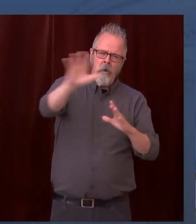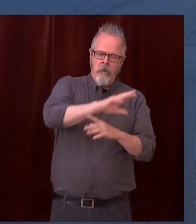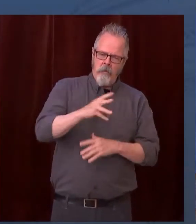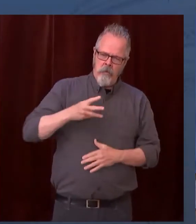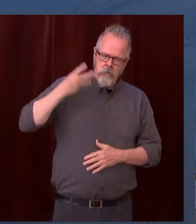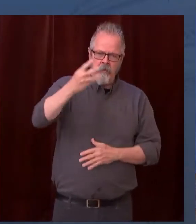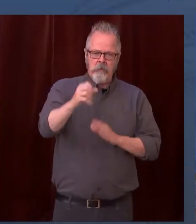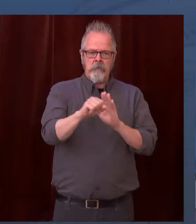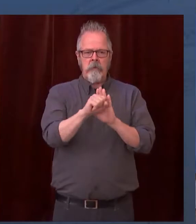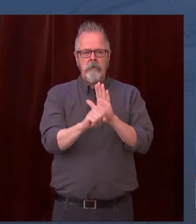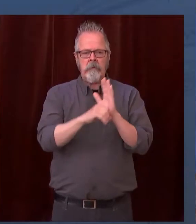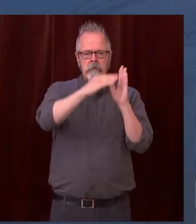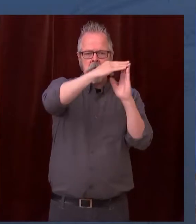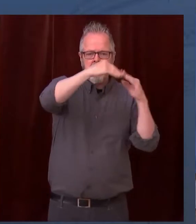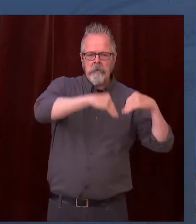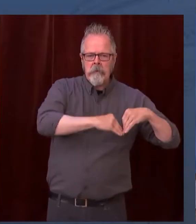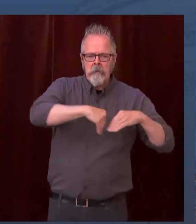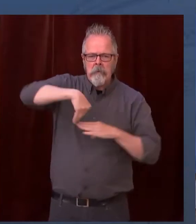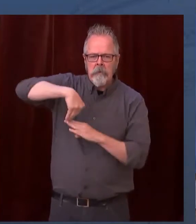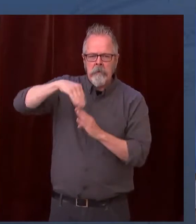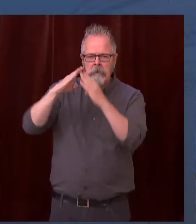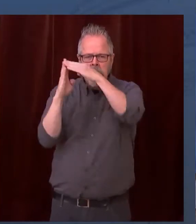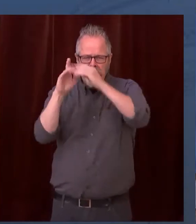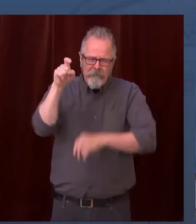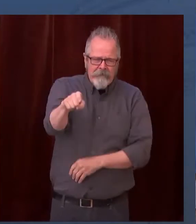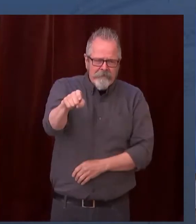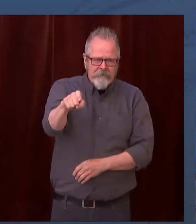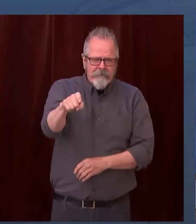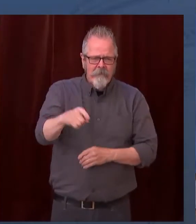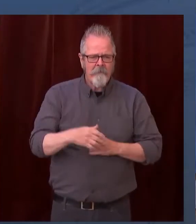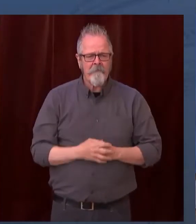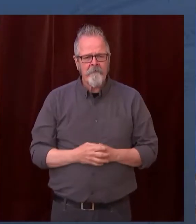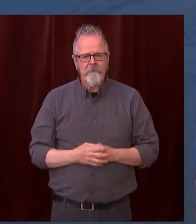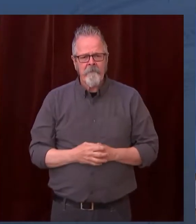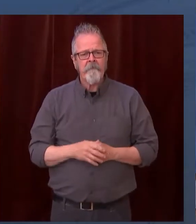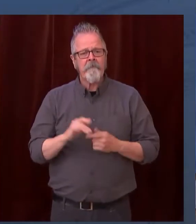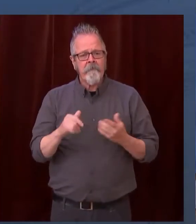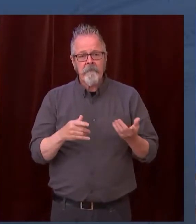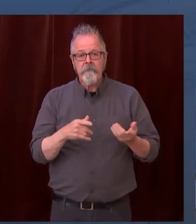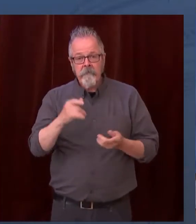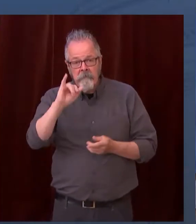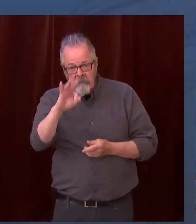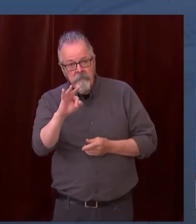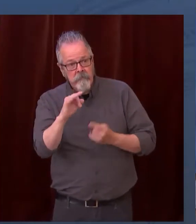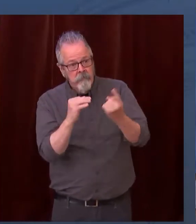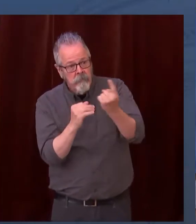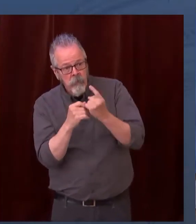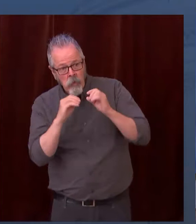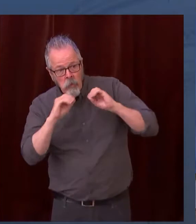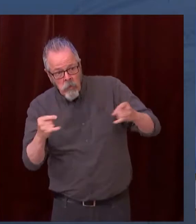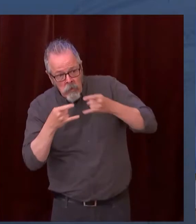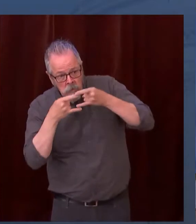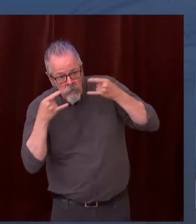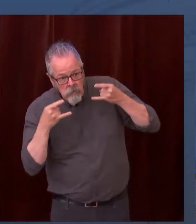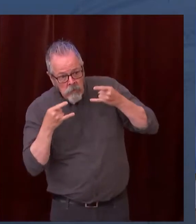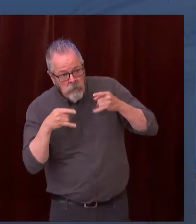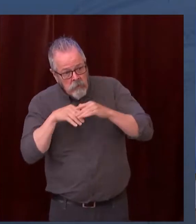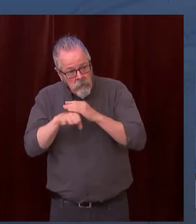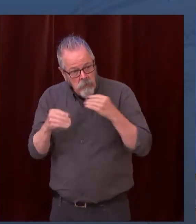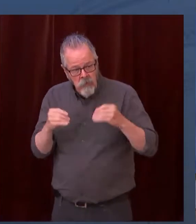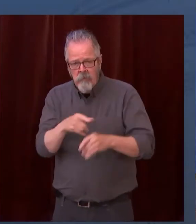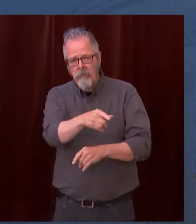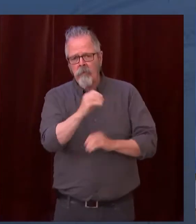requirement and are wearing face coverings. Now we're doing this for some very powerful